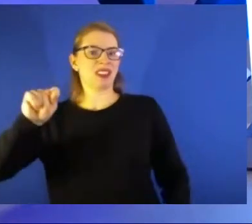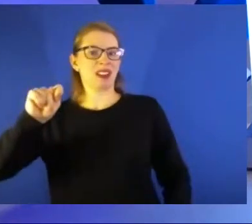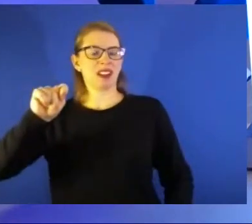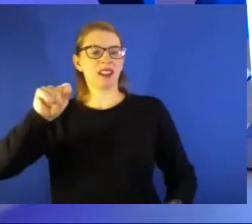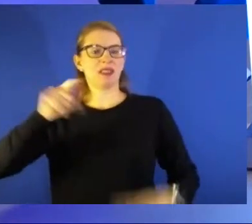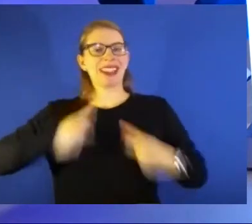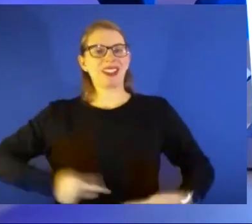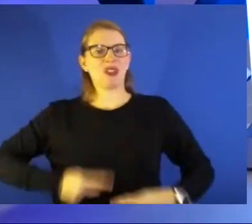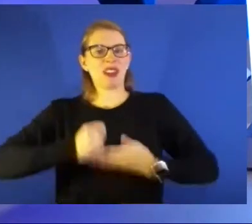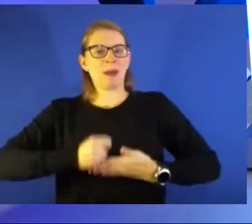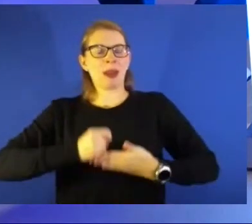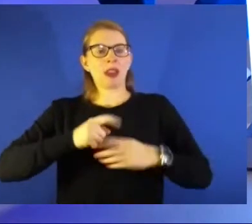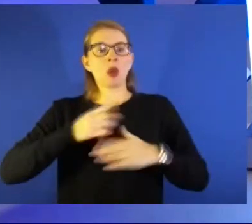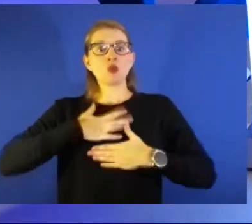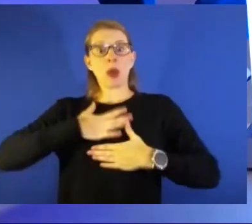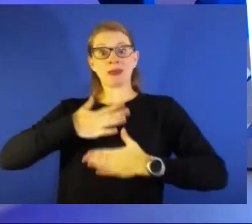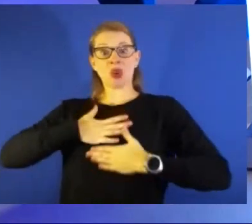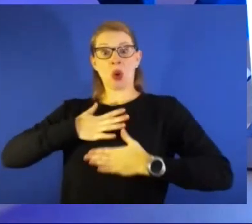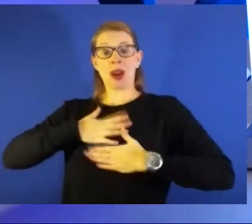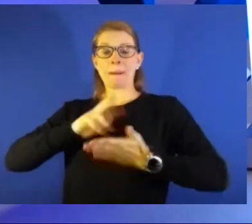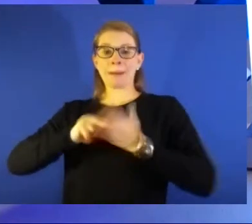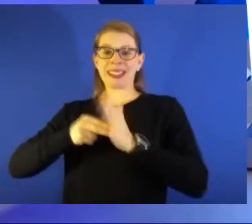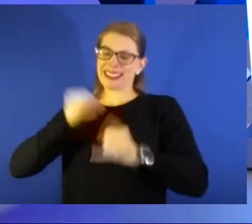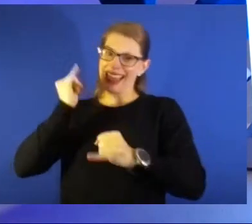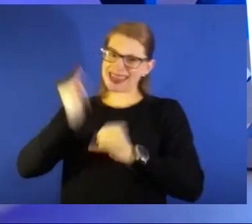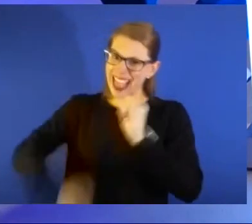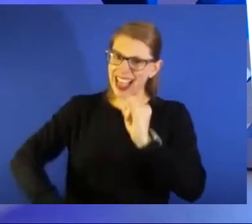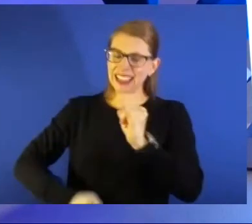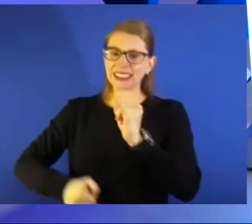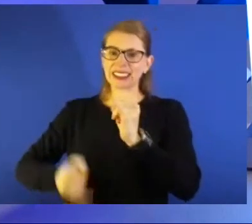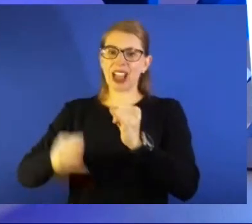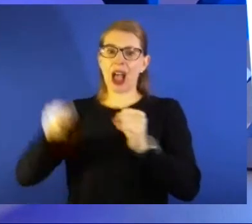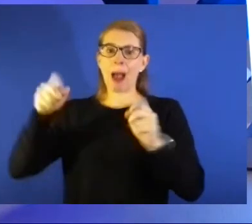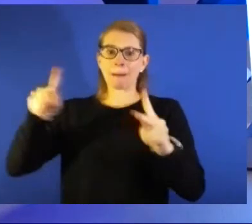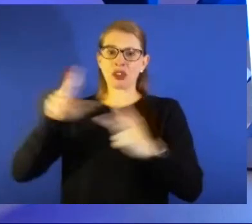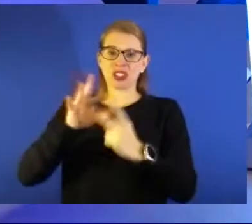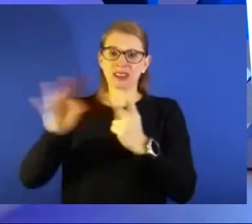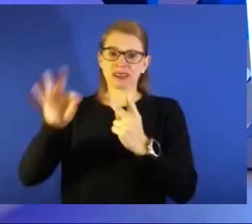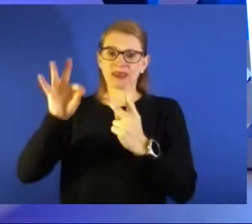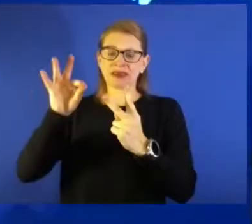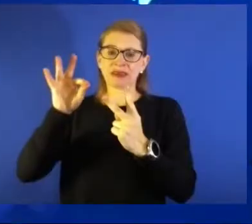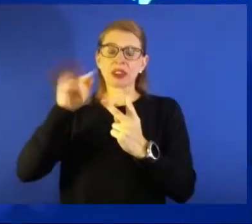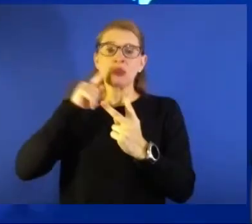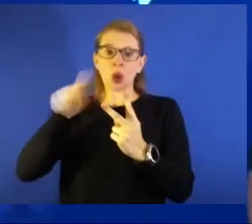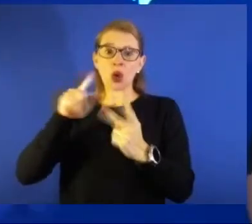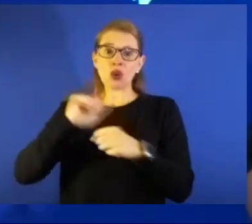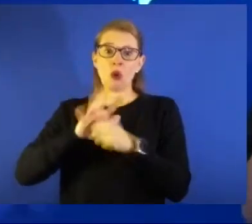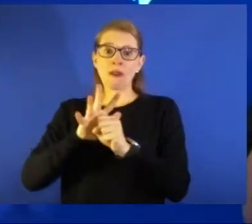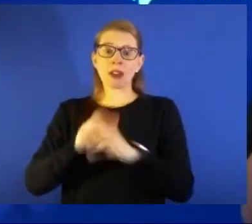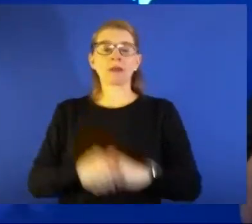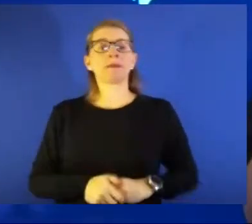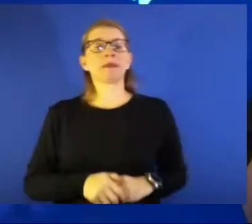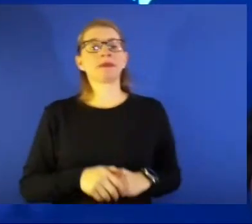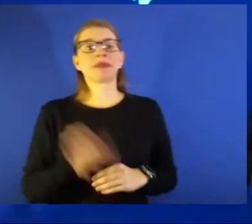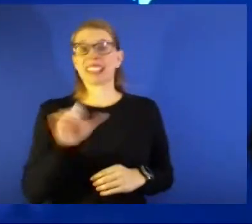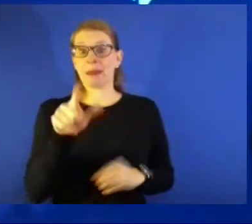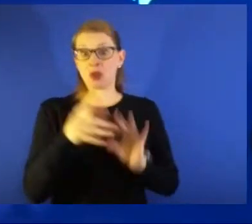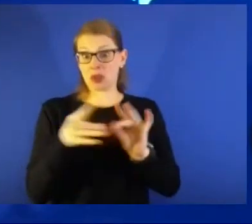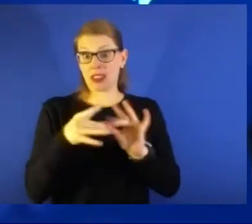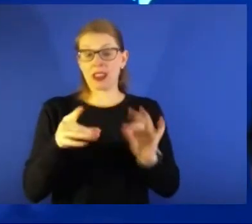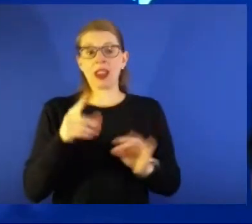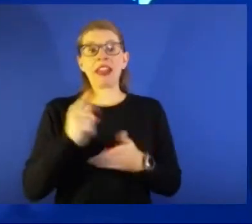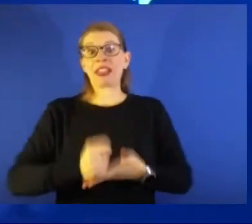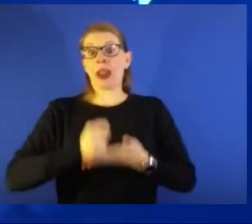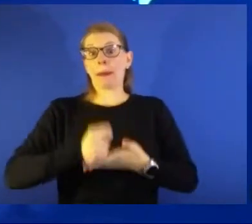you are like the last line. Yeah. And you've been that with COVID. Yeah, and just kind of how you're thinking with therapy, with